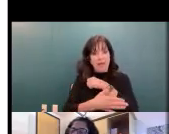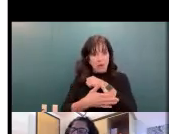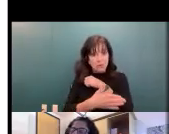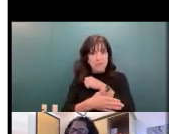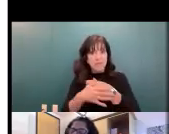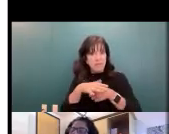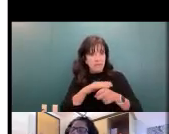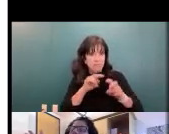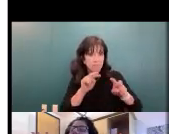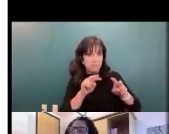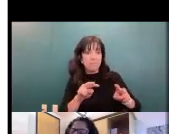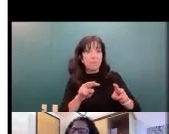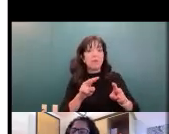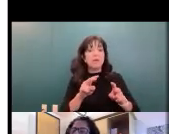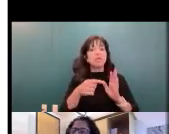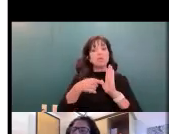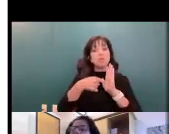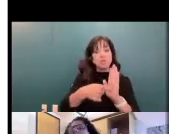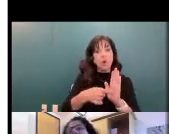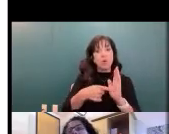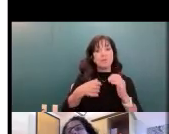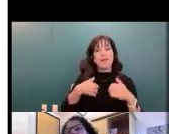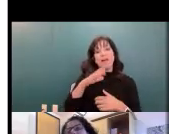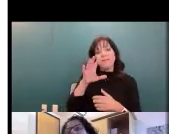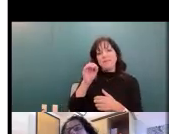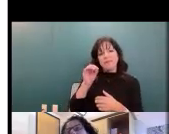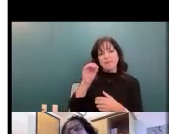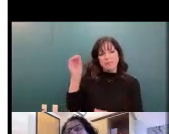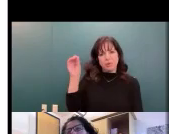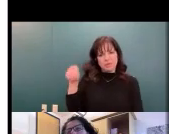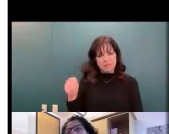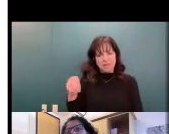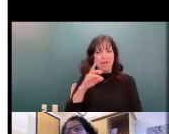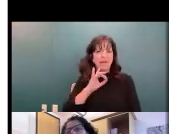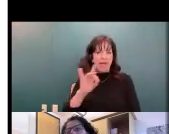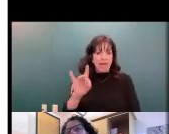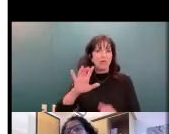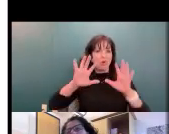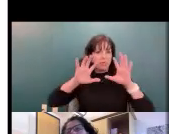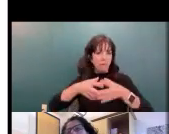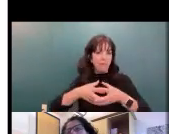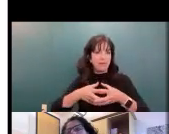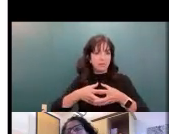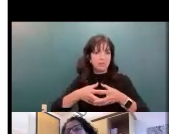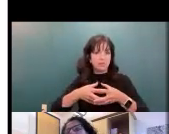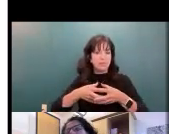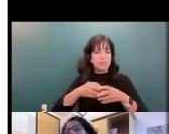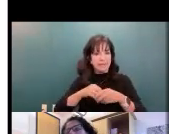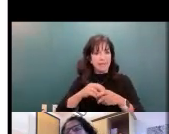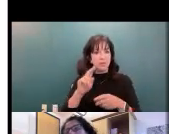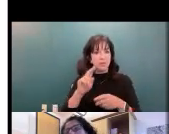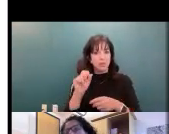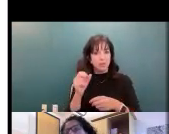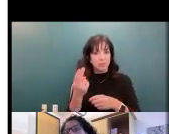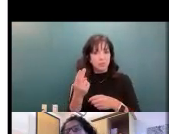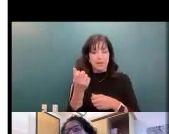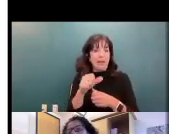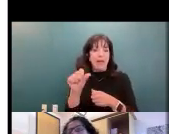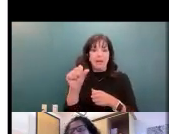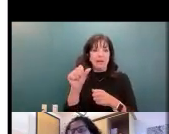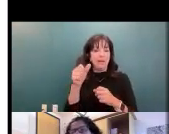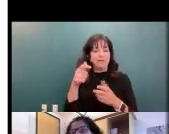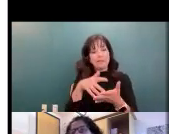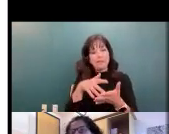actually contains 50%, about 50% of the 8-year-old population in Utah in any given study